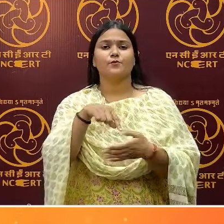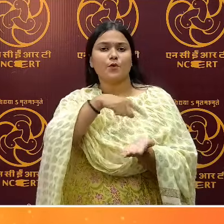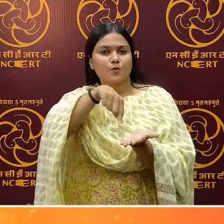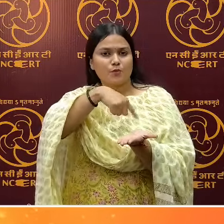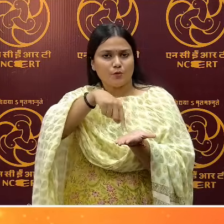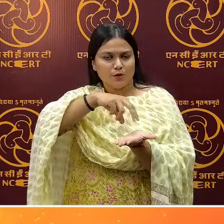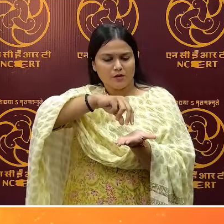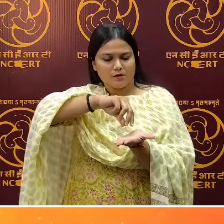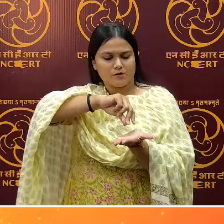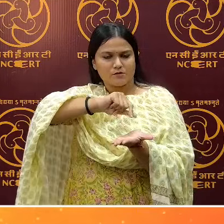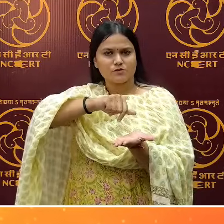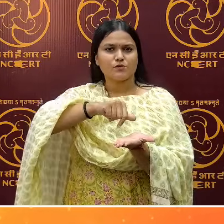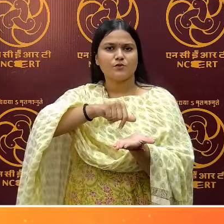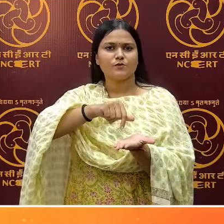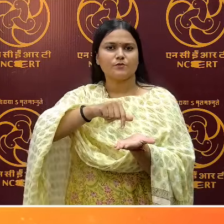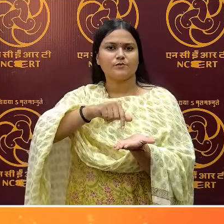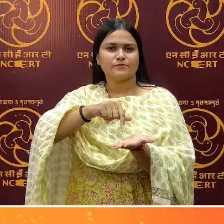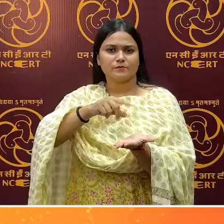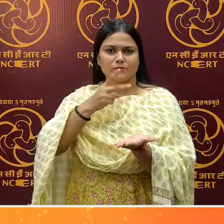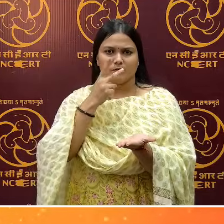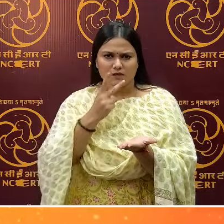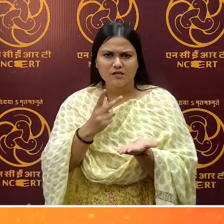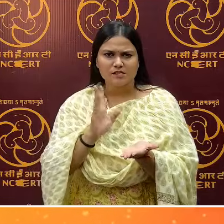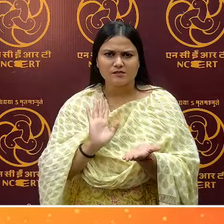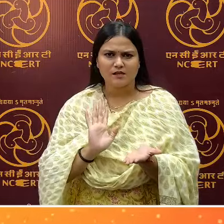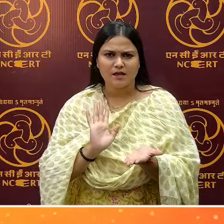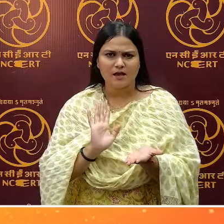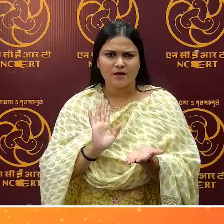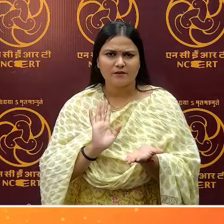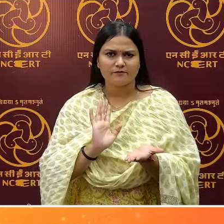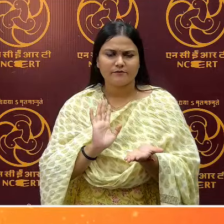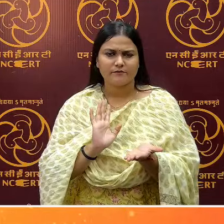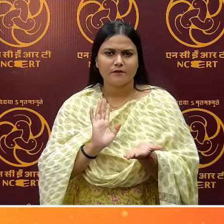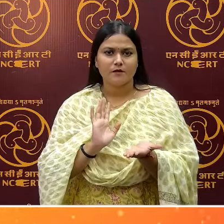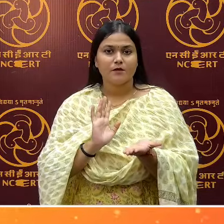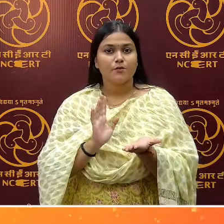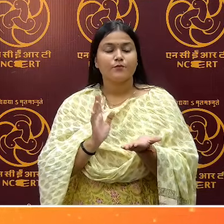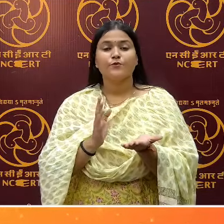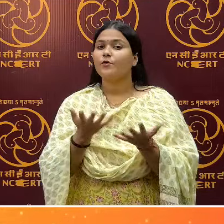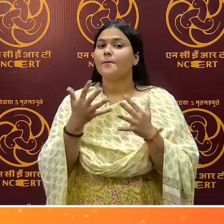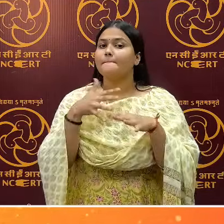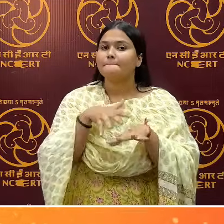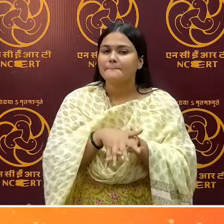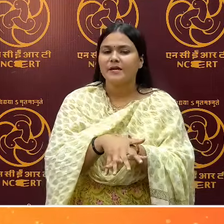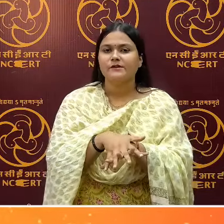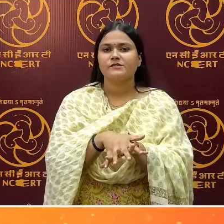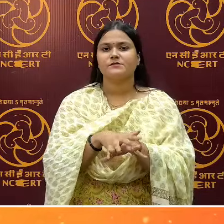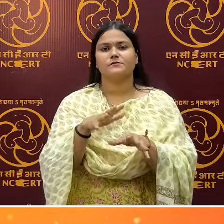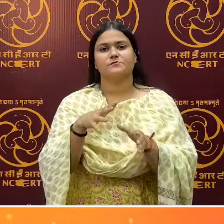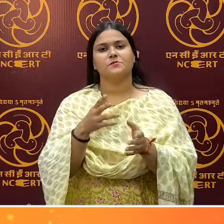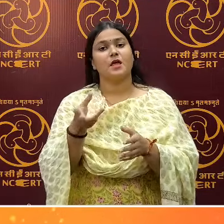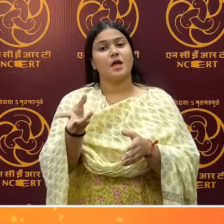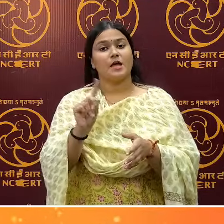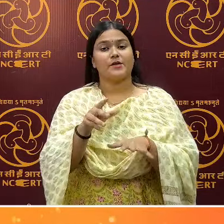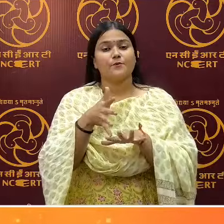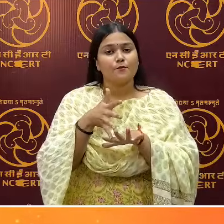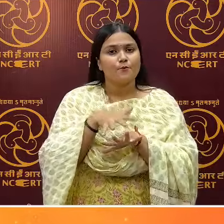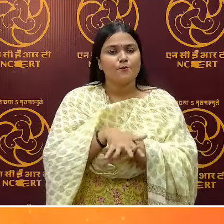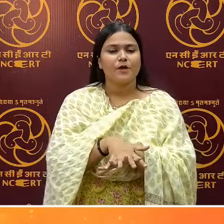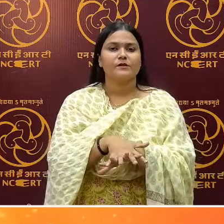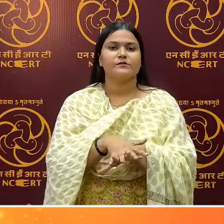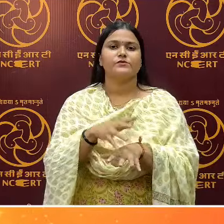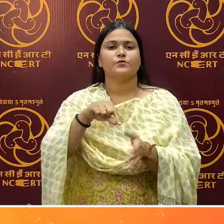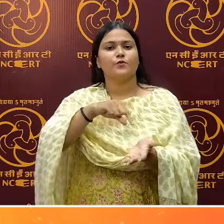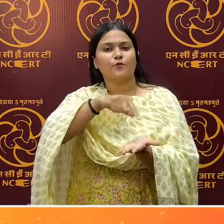or spinning. Can we see the separate components? No. So again they blend and form a uniform motion.